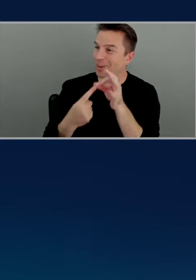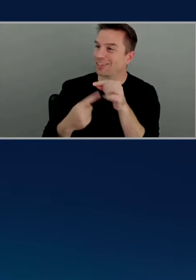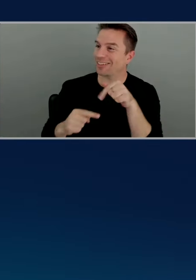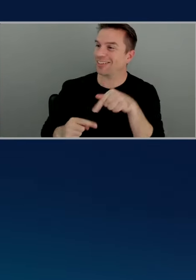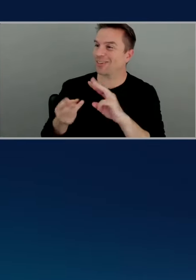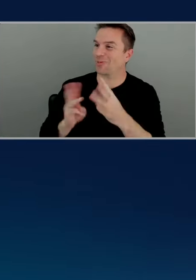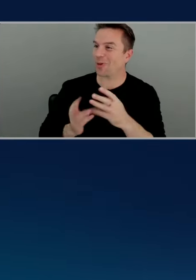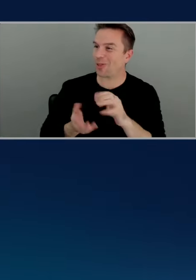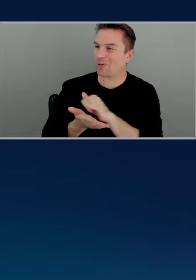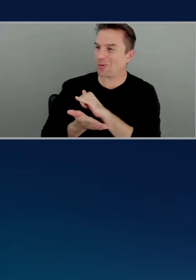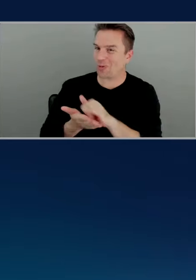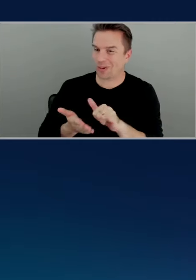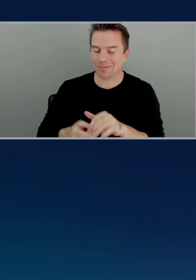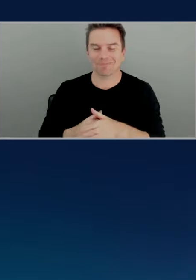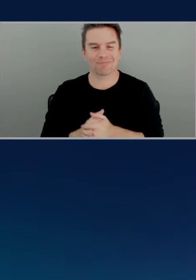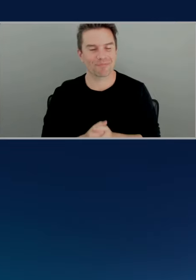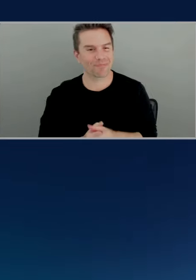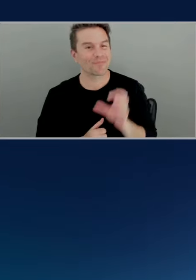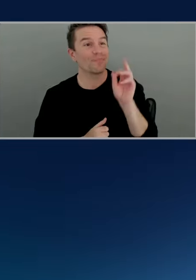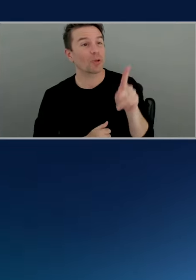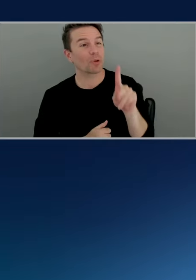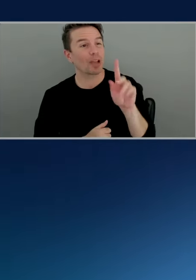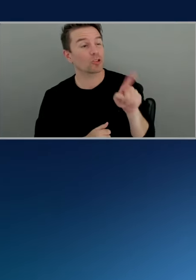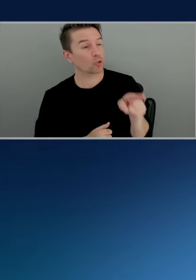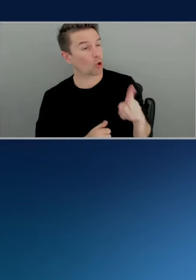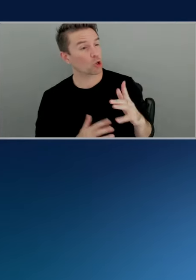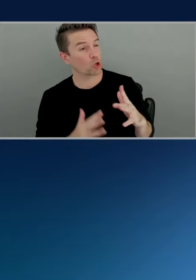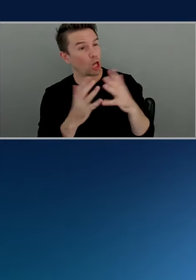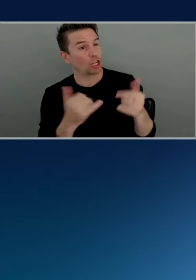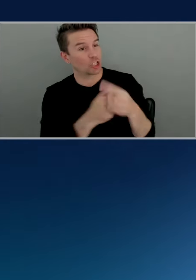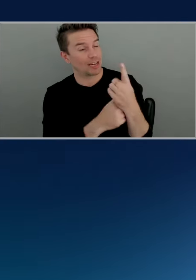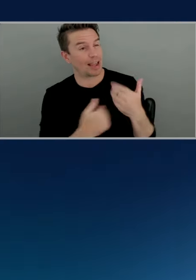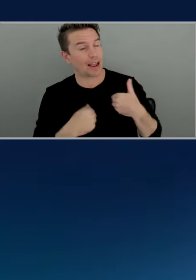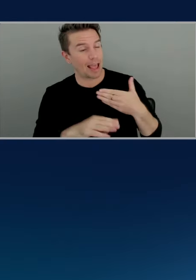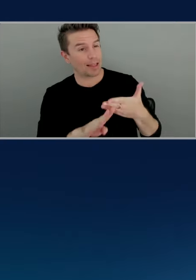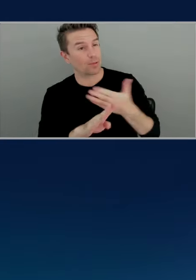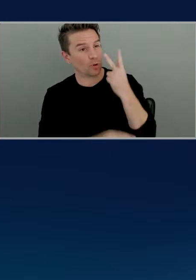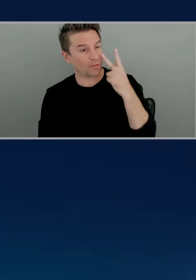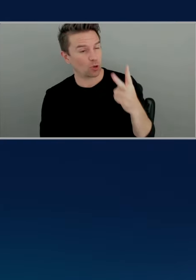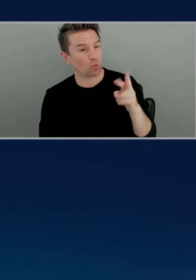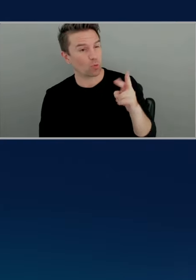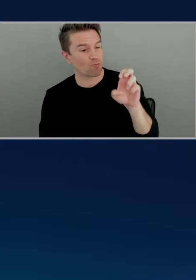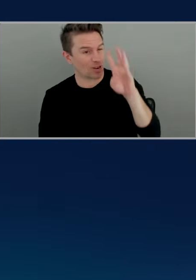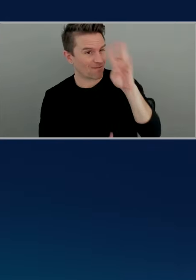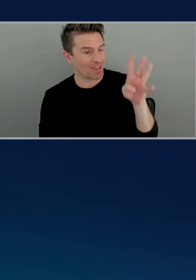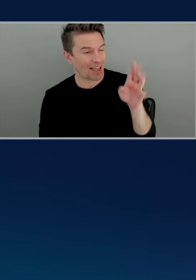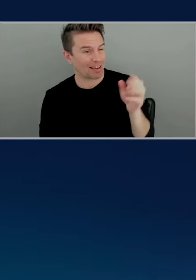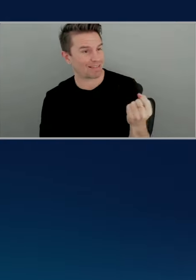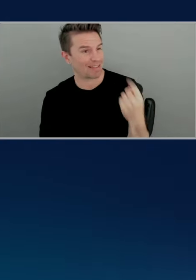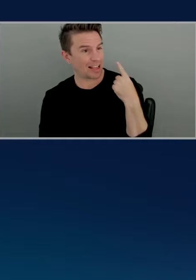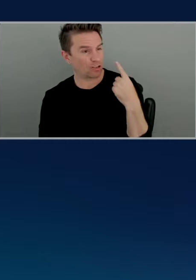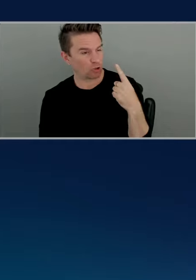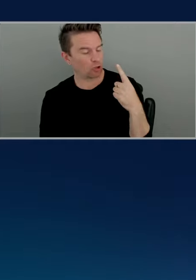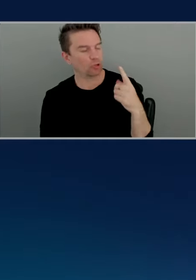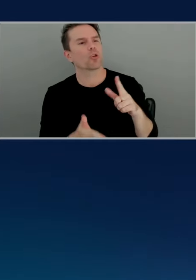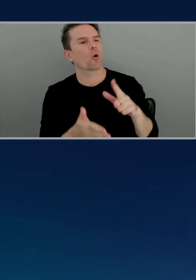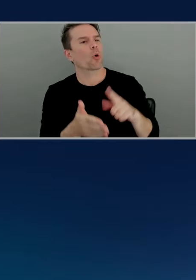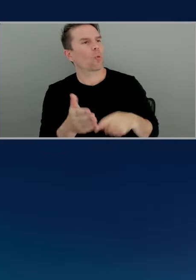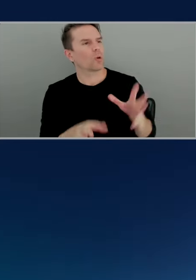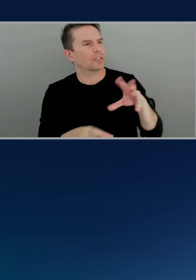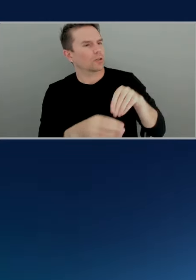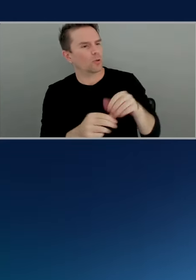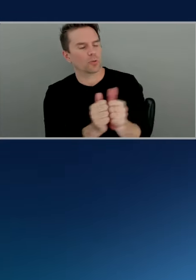preview at reInvent last winter. Could you tell us a little bit about what it is that we are getting from this GA launch today?